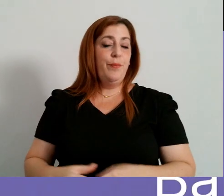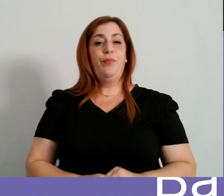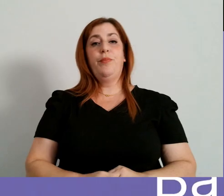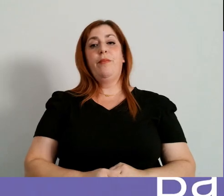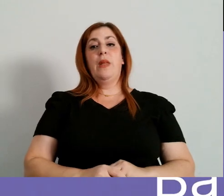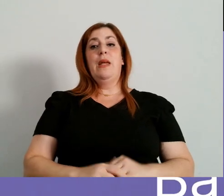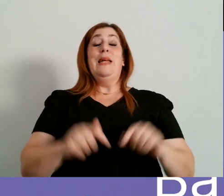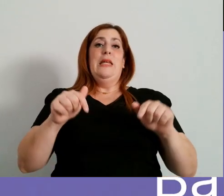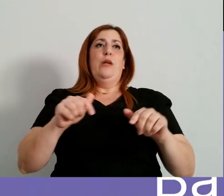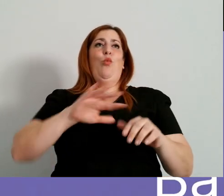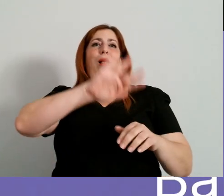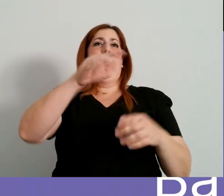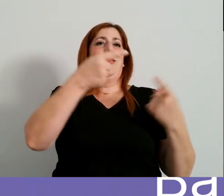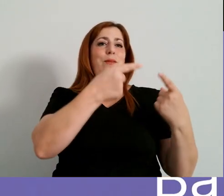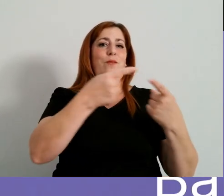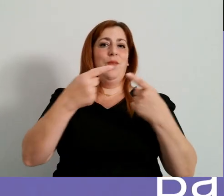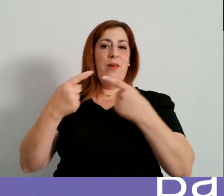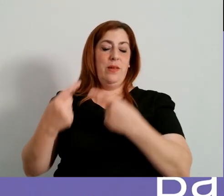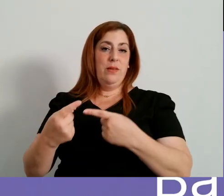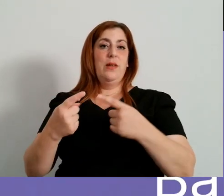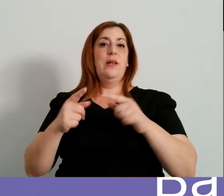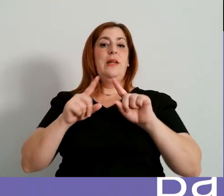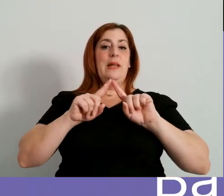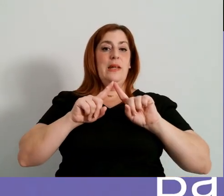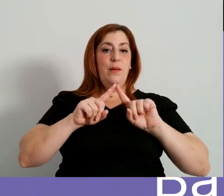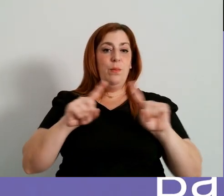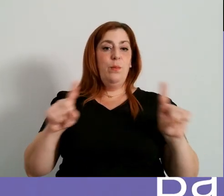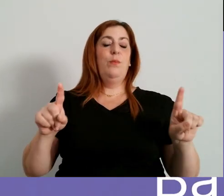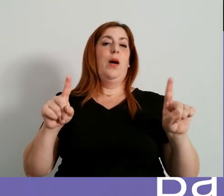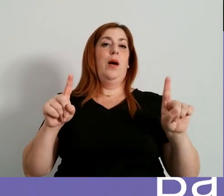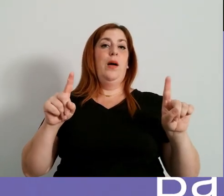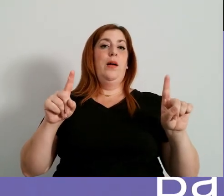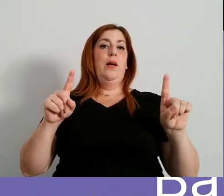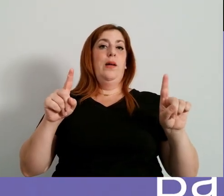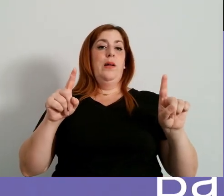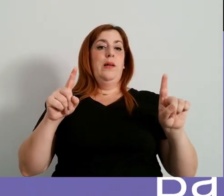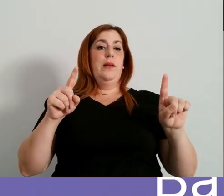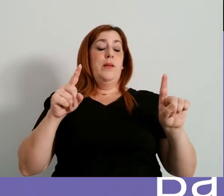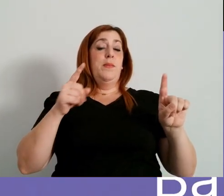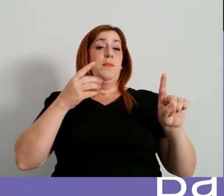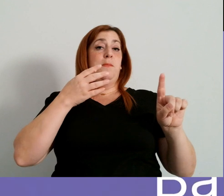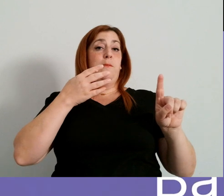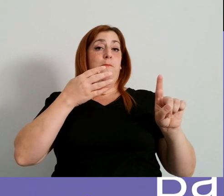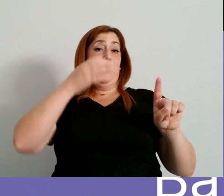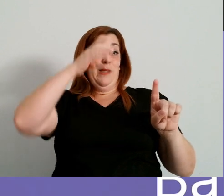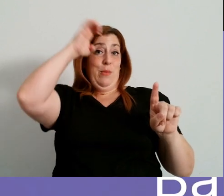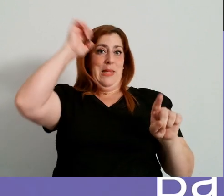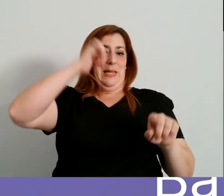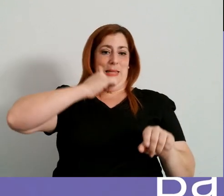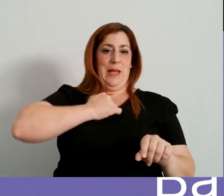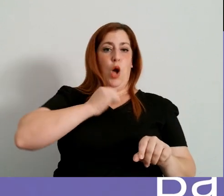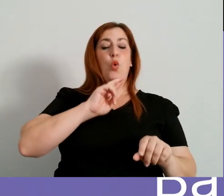Of course, again, this would be different for everyone, but we'll talk about what I have found in research, my own